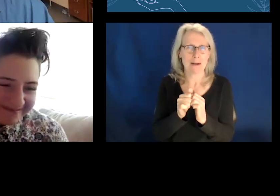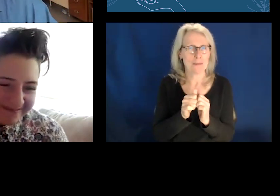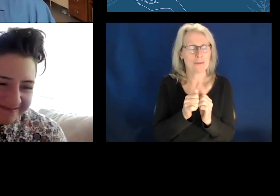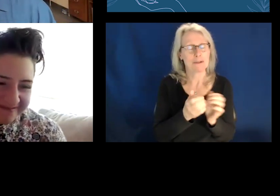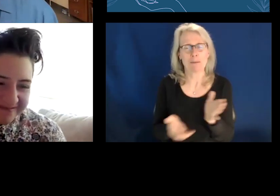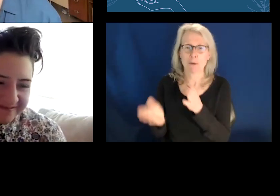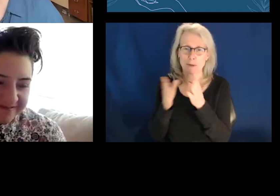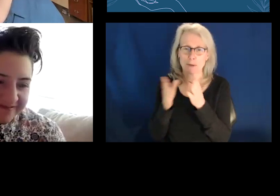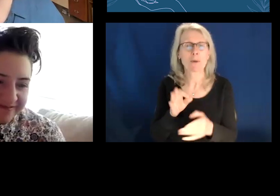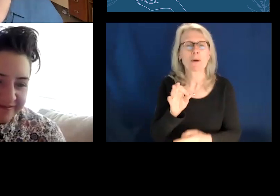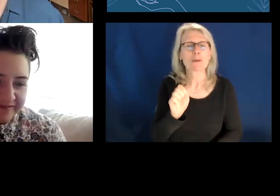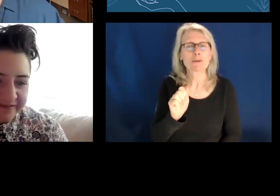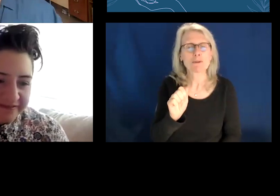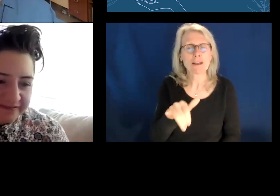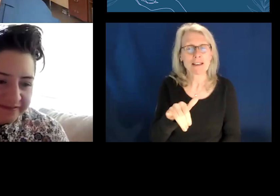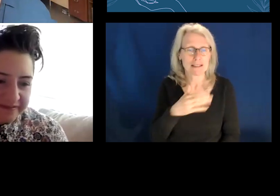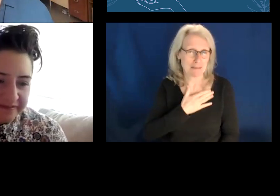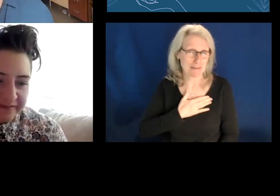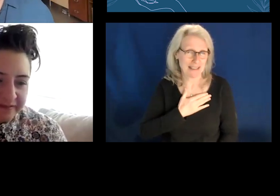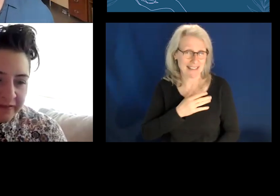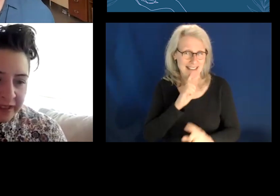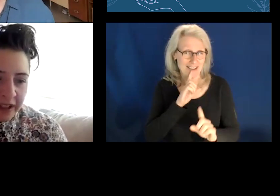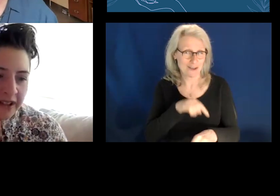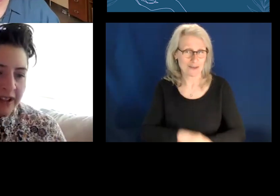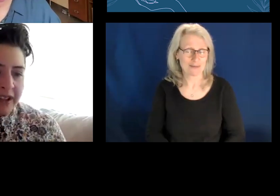for you to answer this question, please.